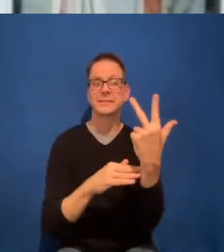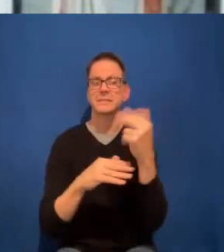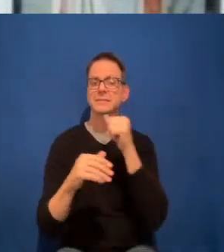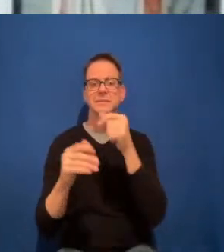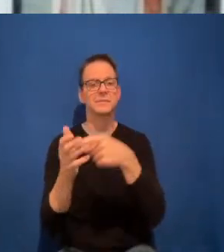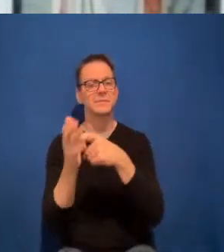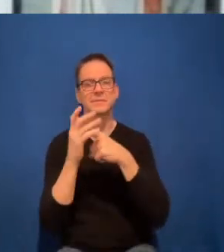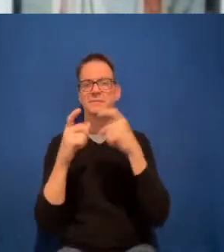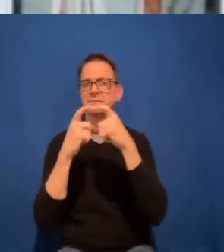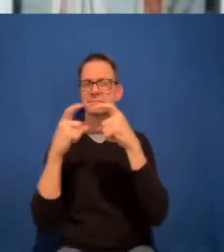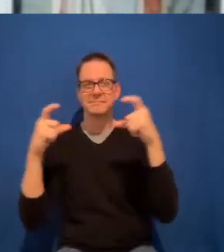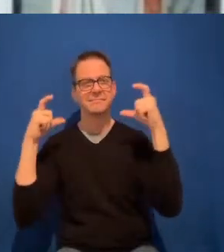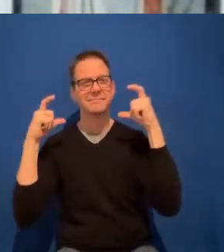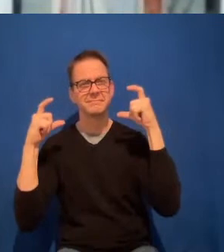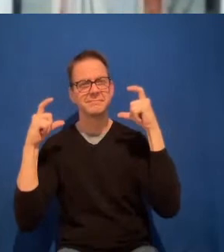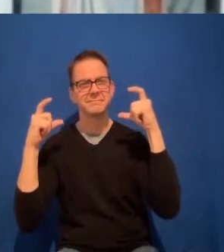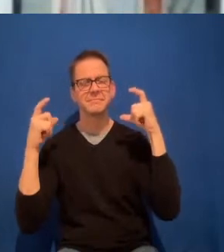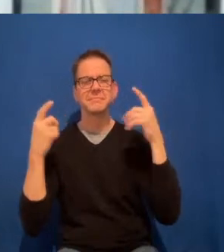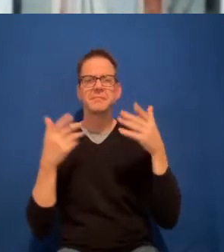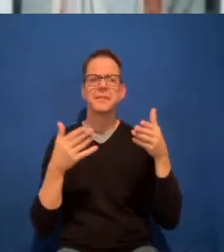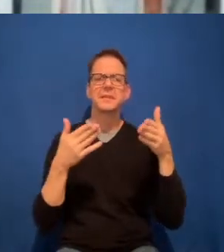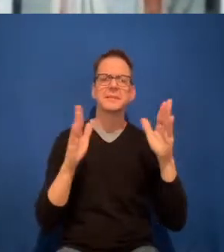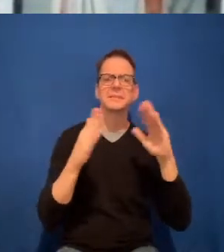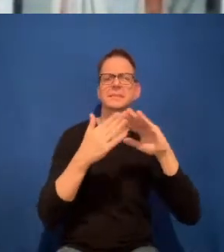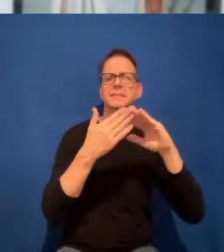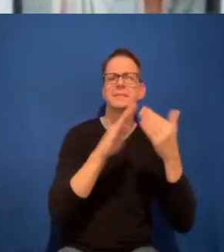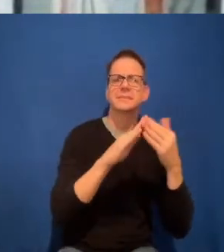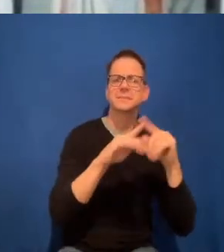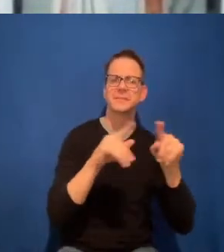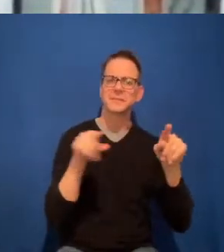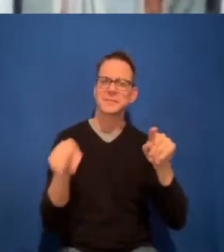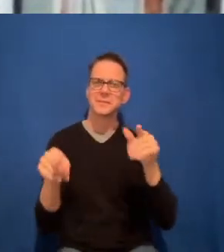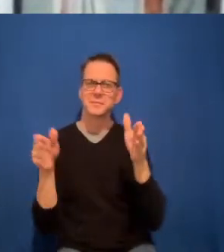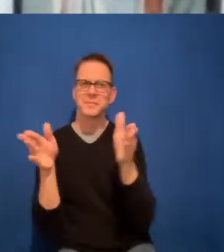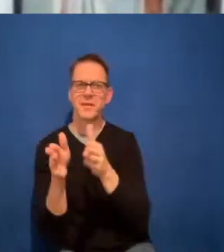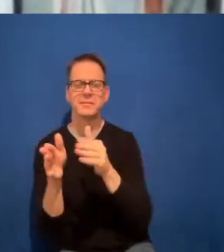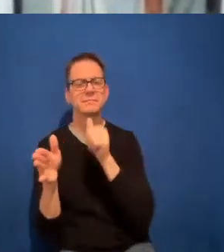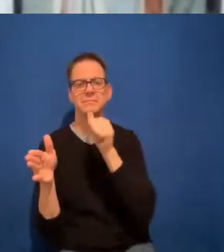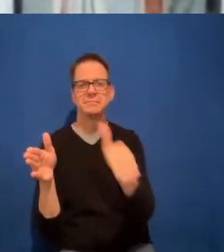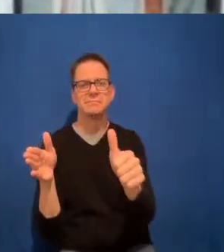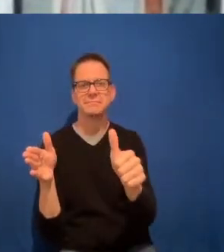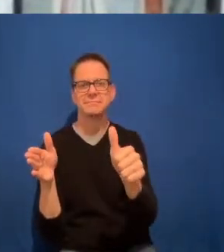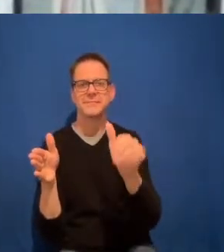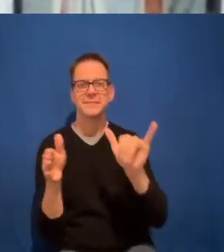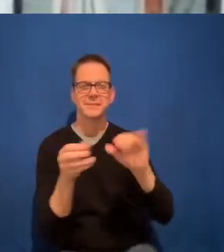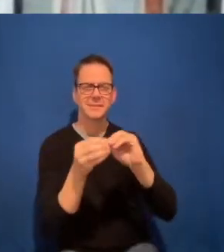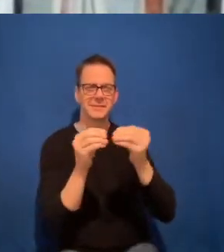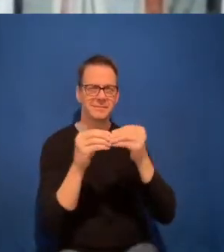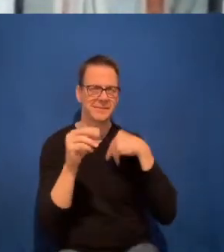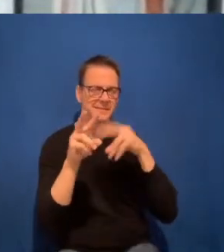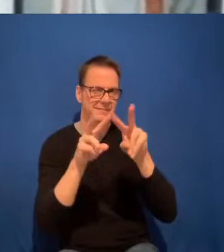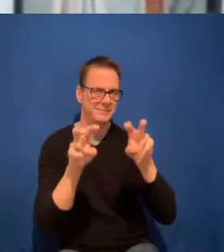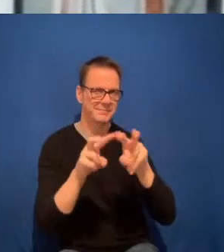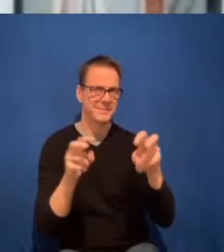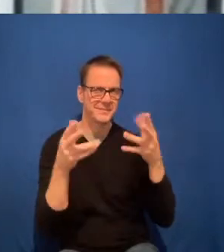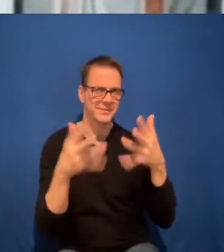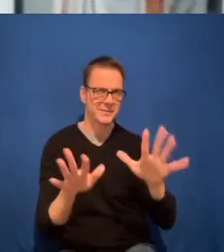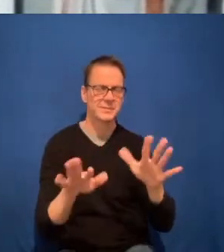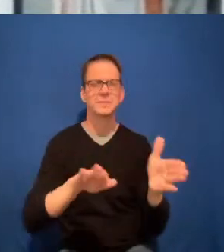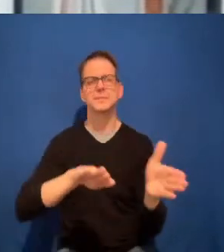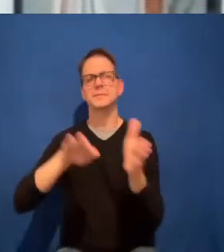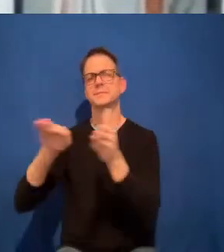implemented that. So that's the number analysis. I just wanted to take a couple moments to talk a little bit about